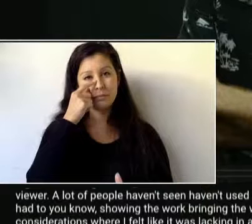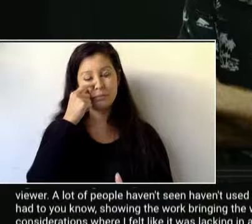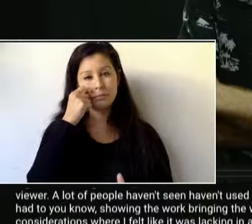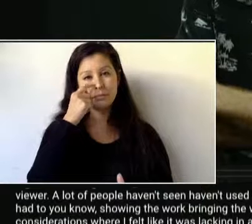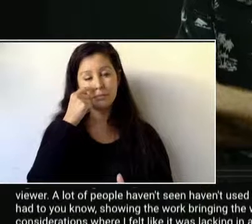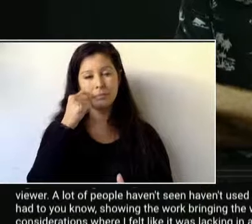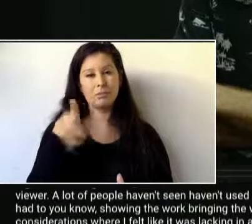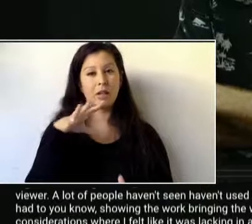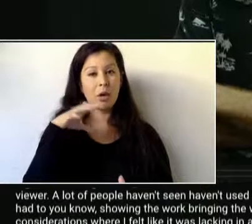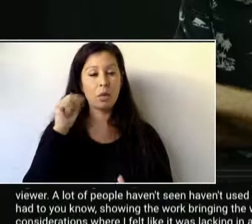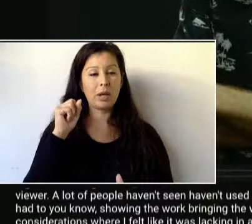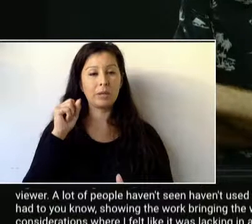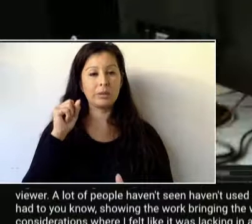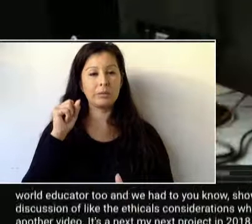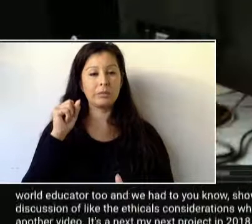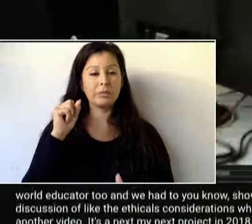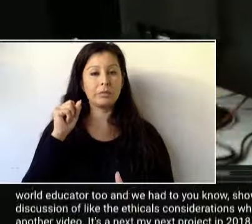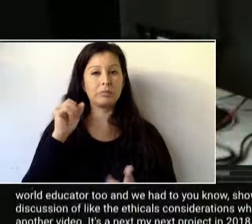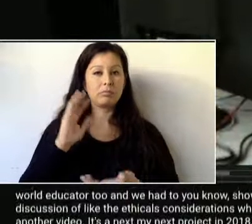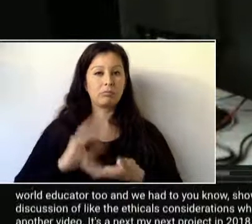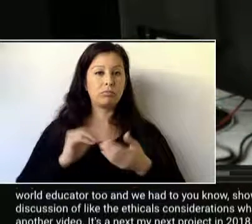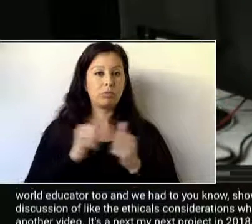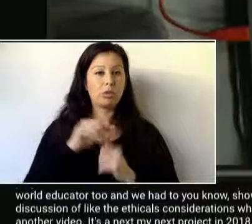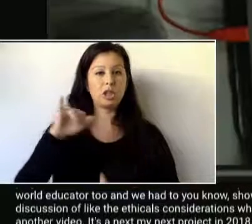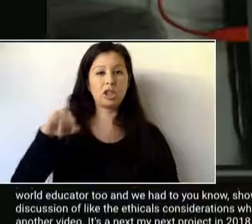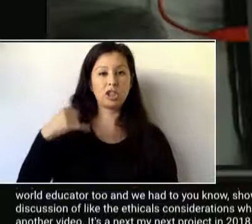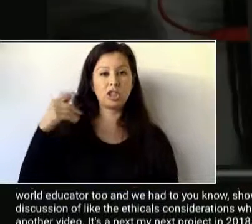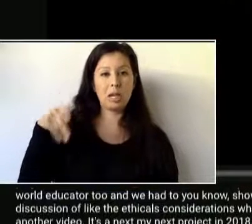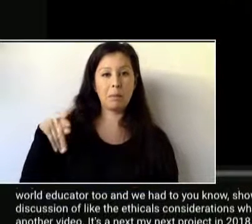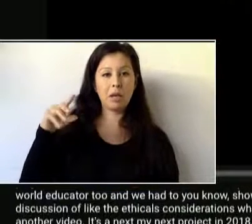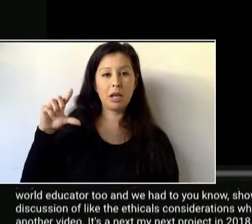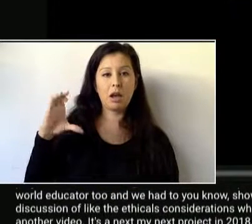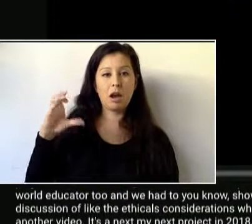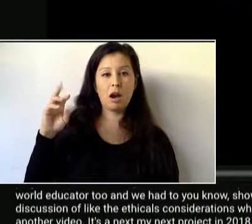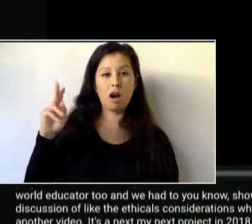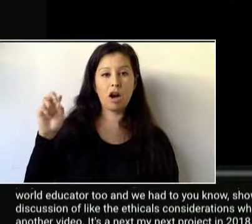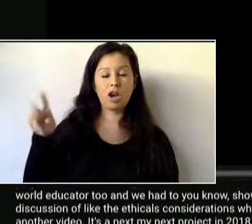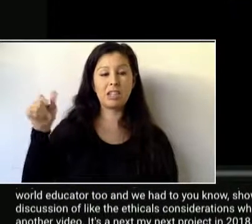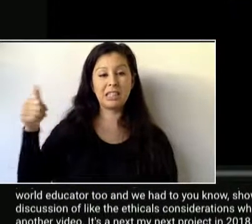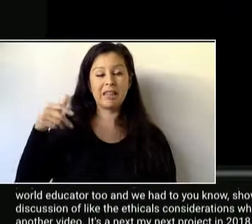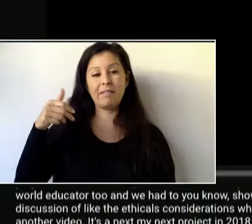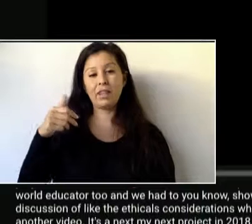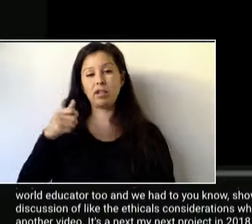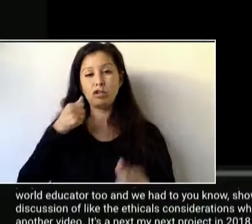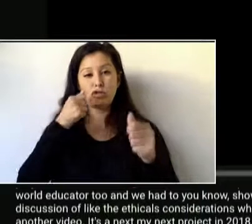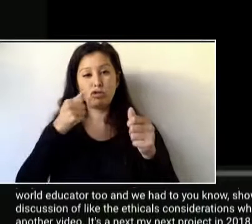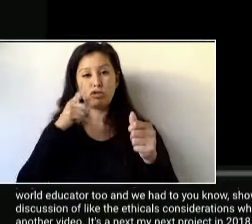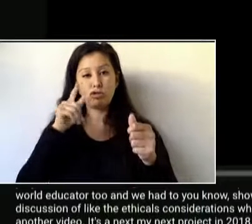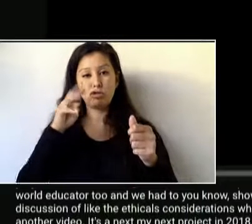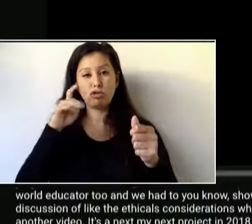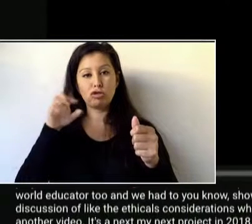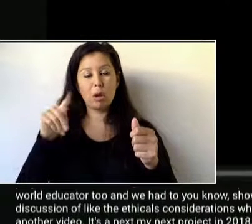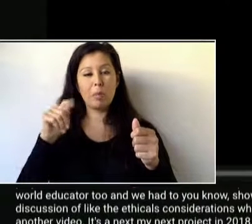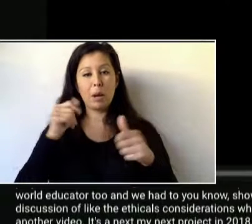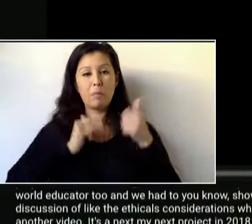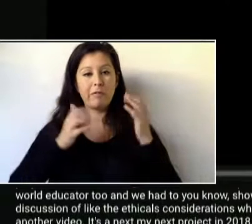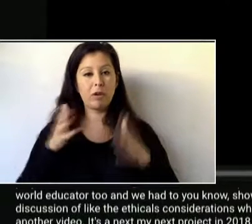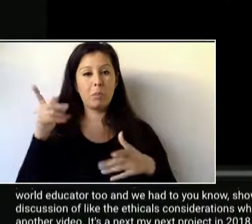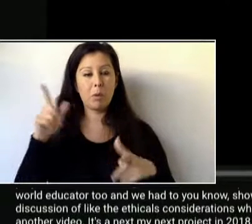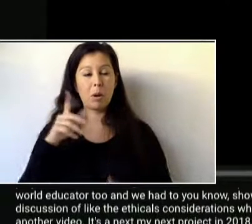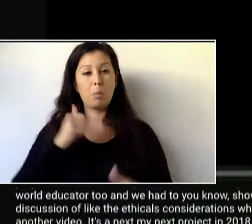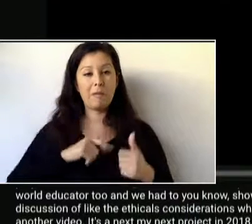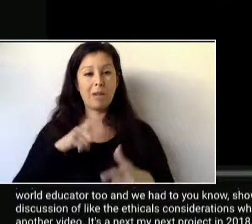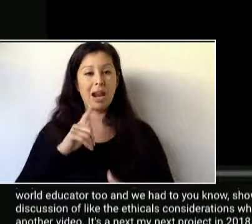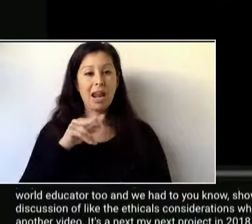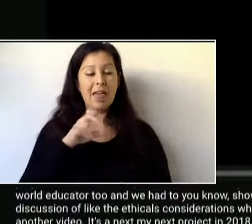was done in collaboration with JP Carter, a trumpet performer, who performed live in an 8.2 channel sound system